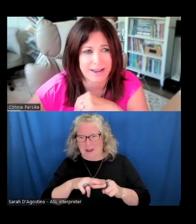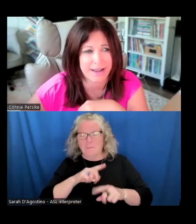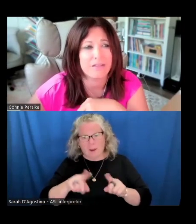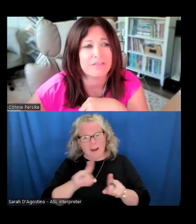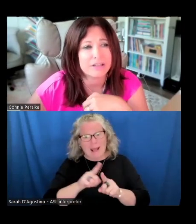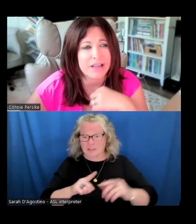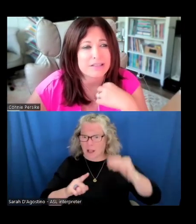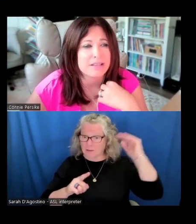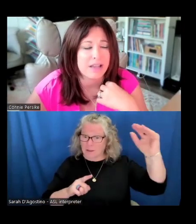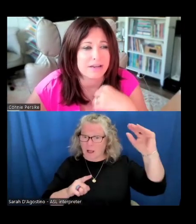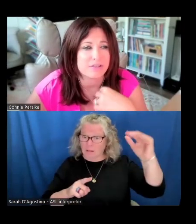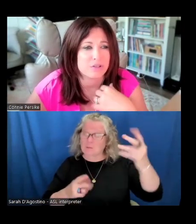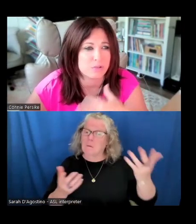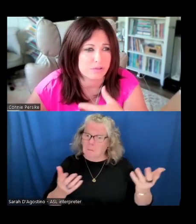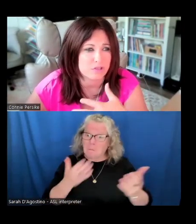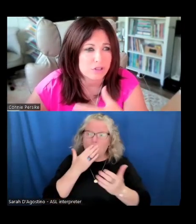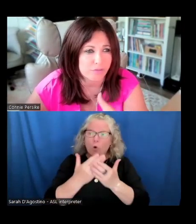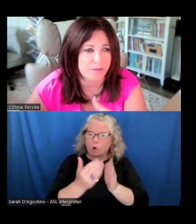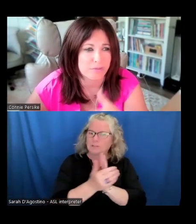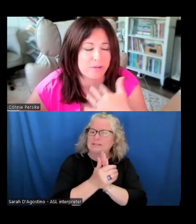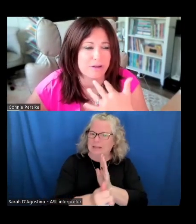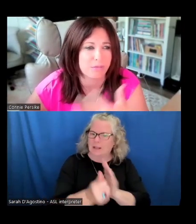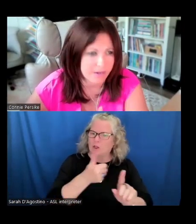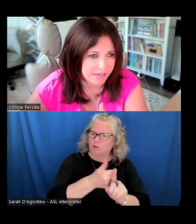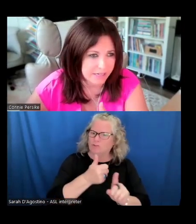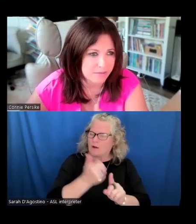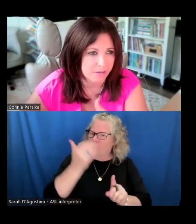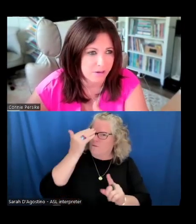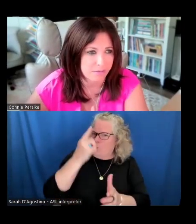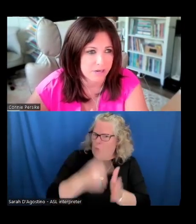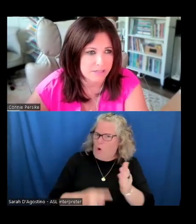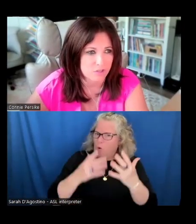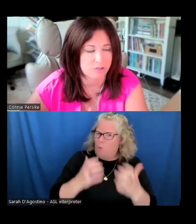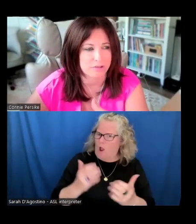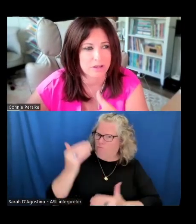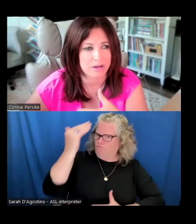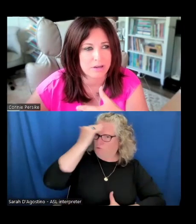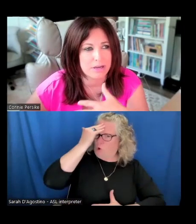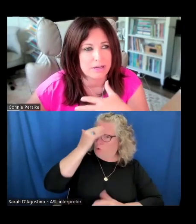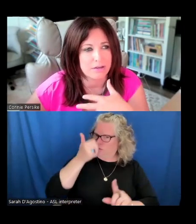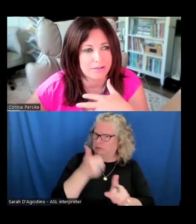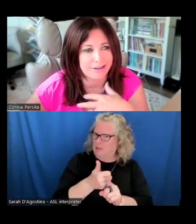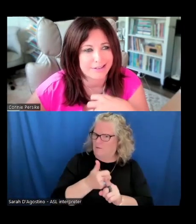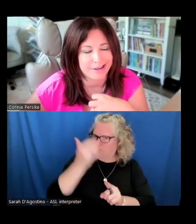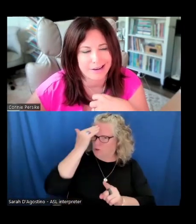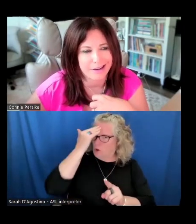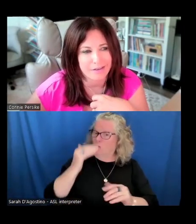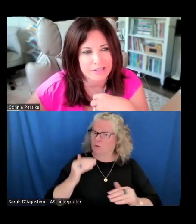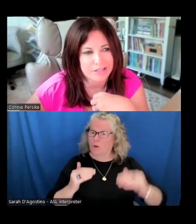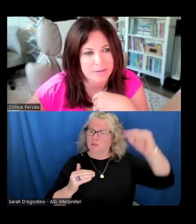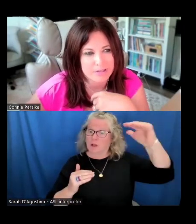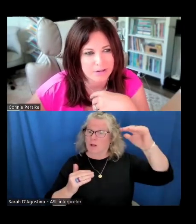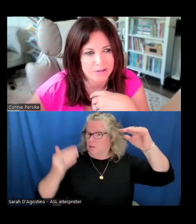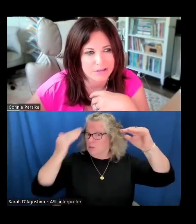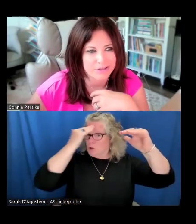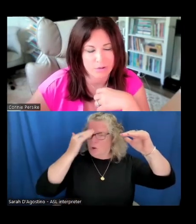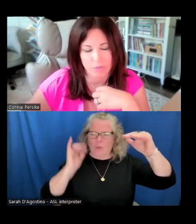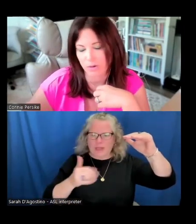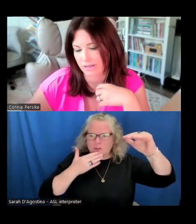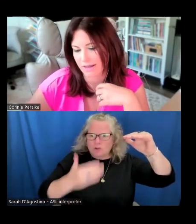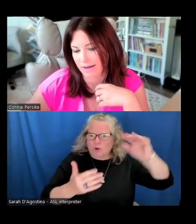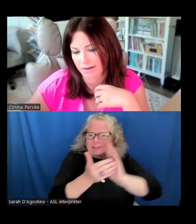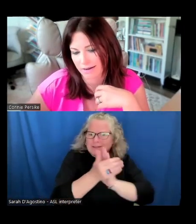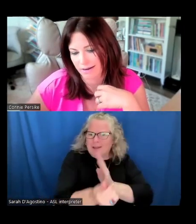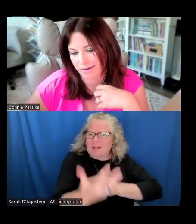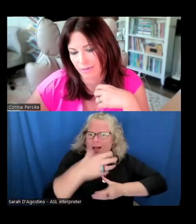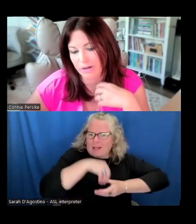skill to have. And that's the kind of children we want to raise. We want to raise children that, I oftentimes hear this